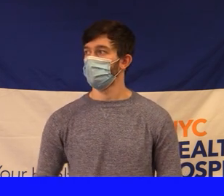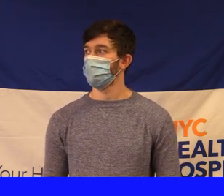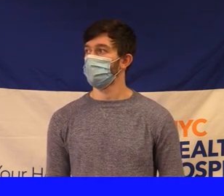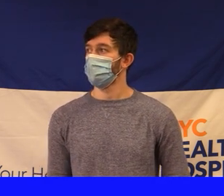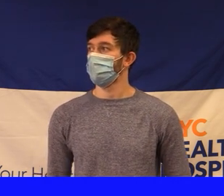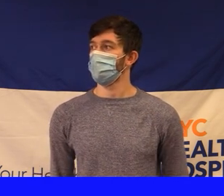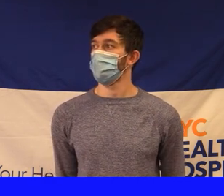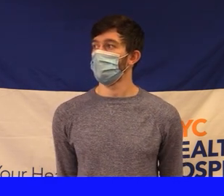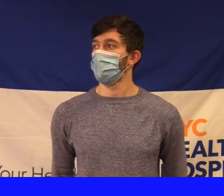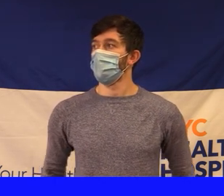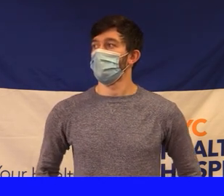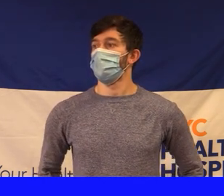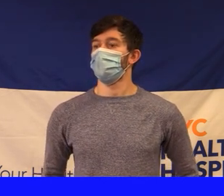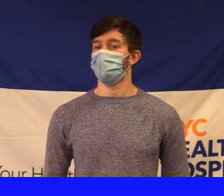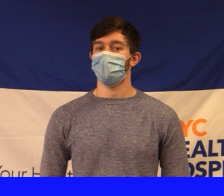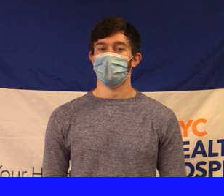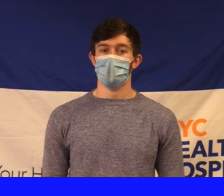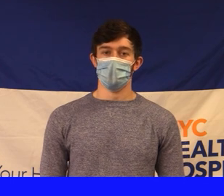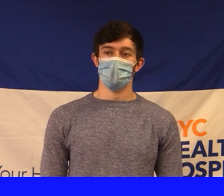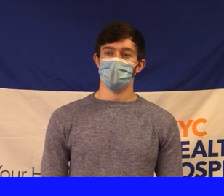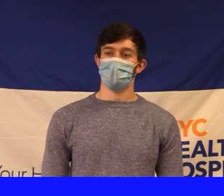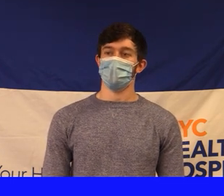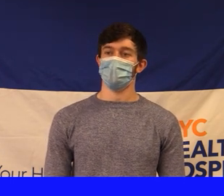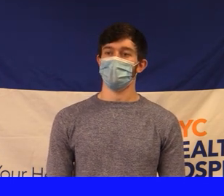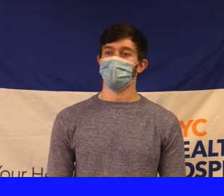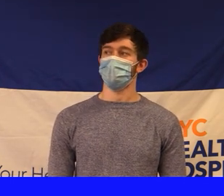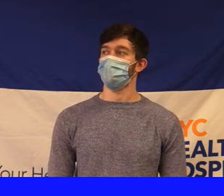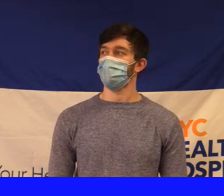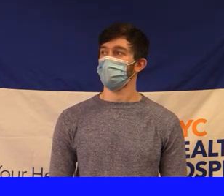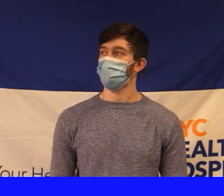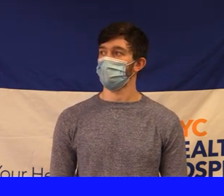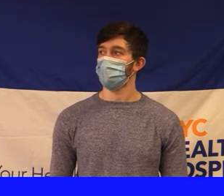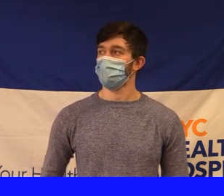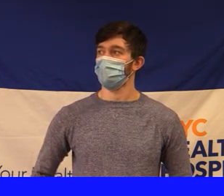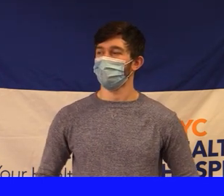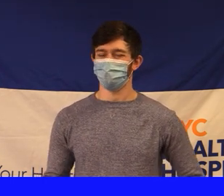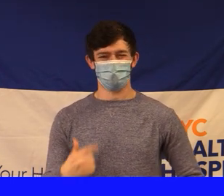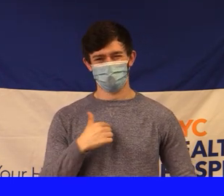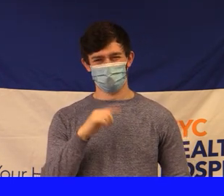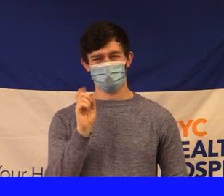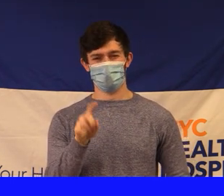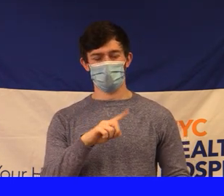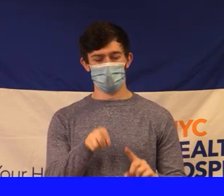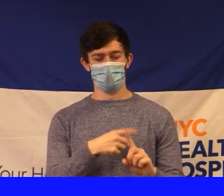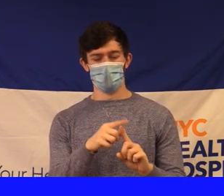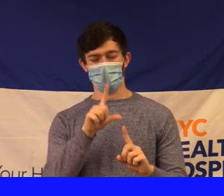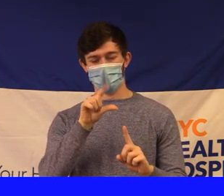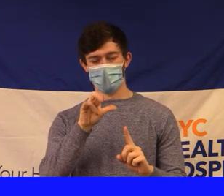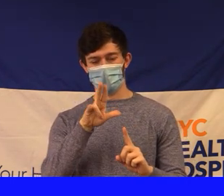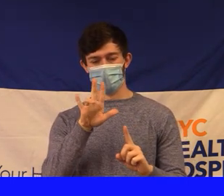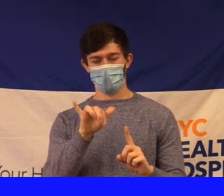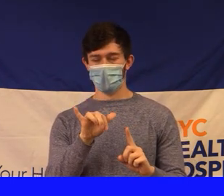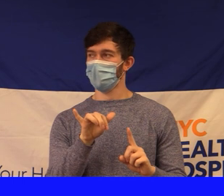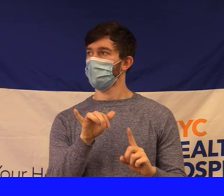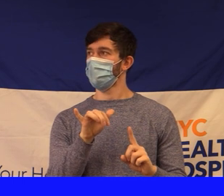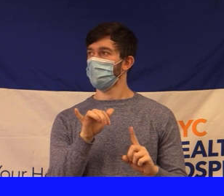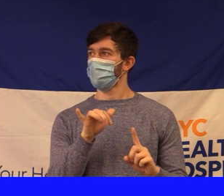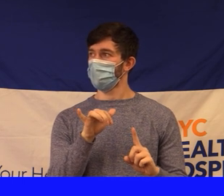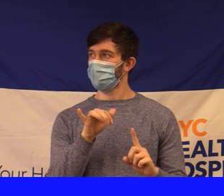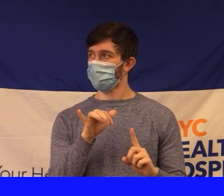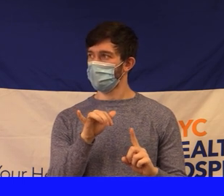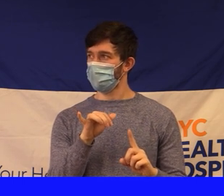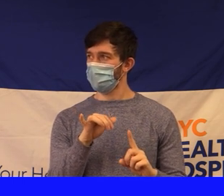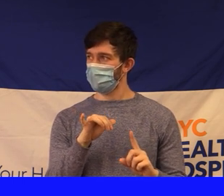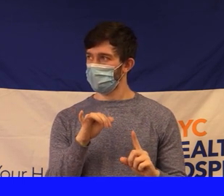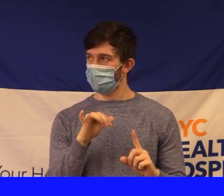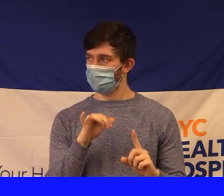question about the liveries. And I have to say that I guess because we're just starting up, I guess, and because